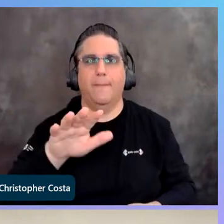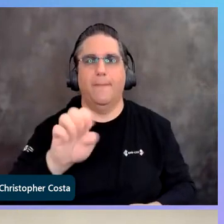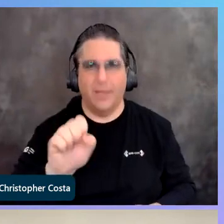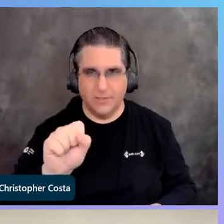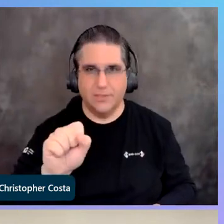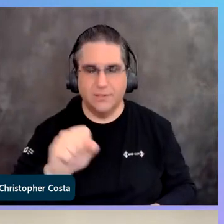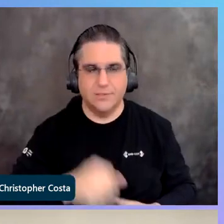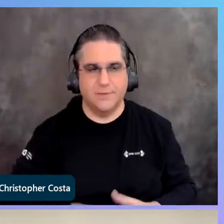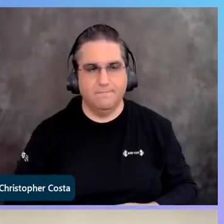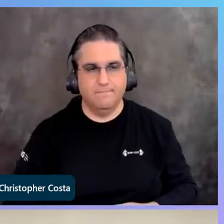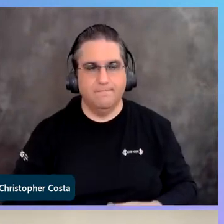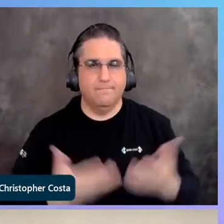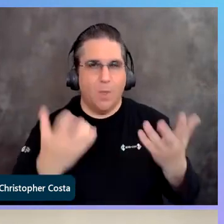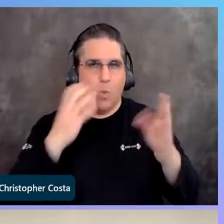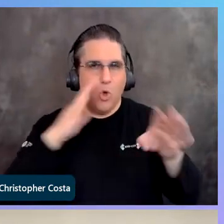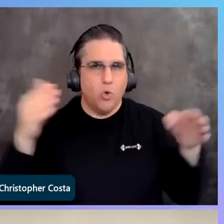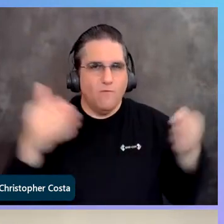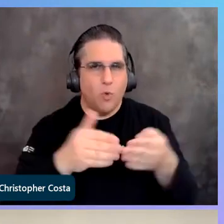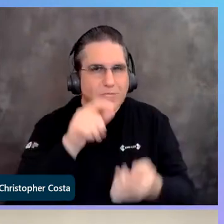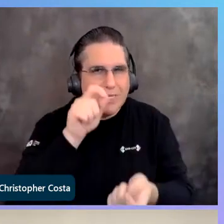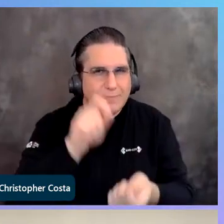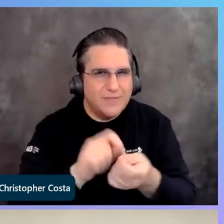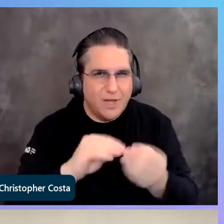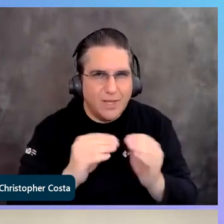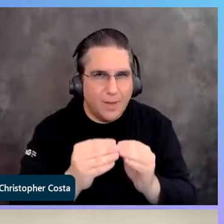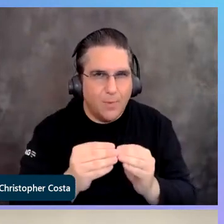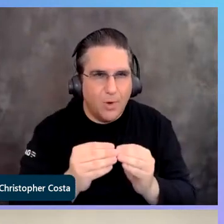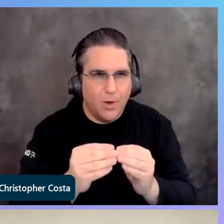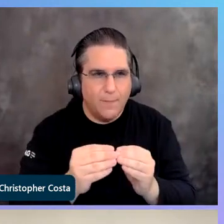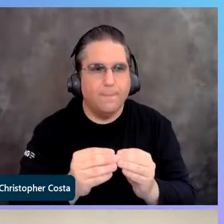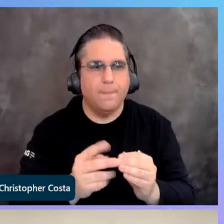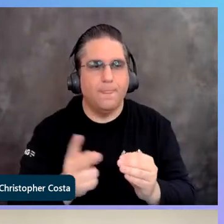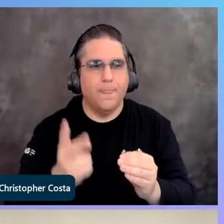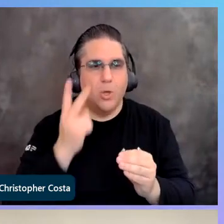actually want everyone to focus on, and it's the first number within the